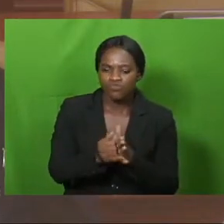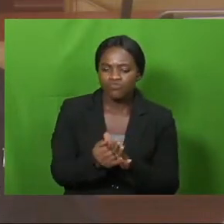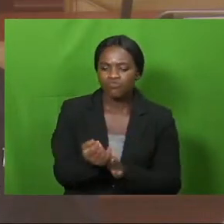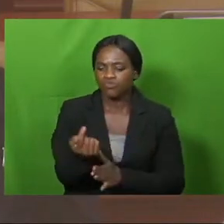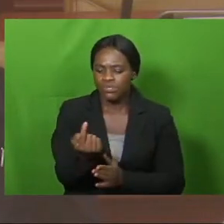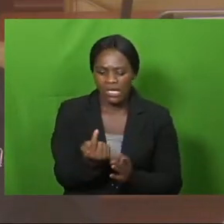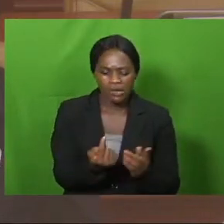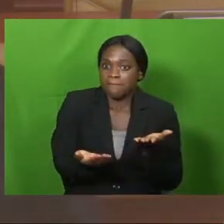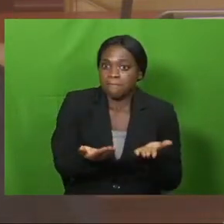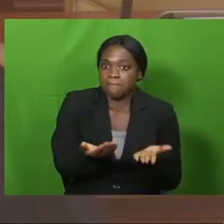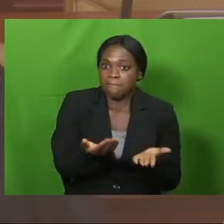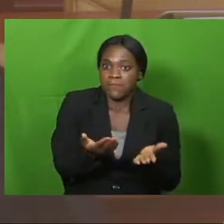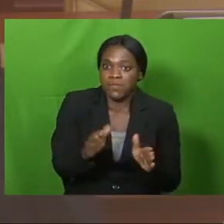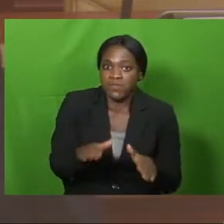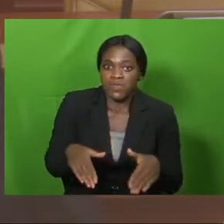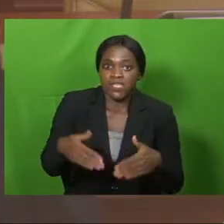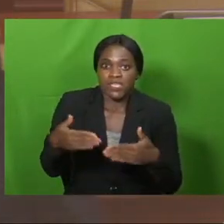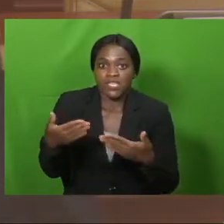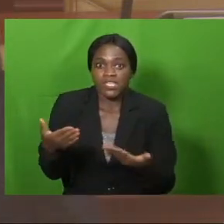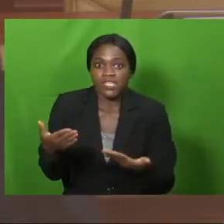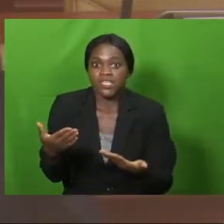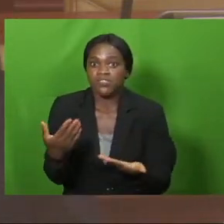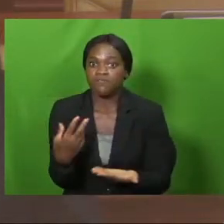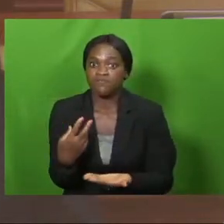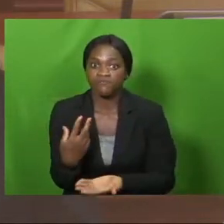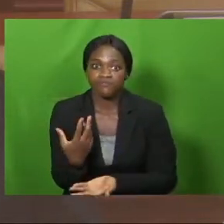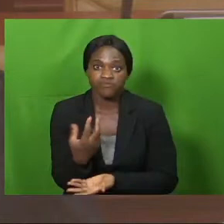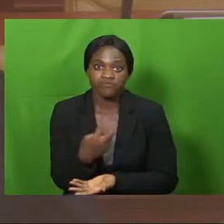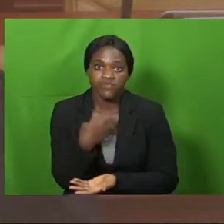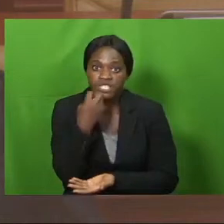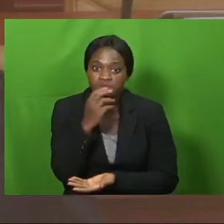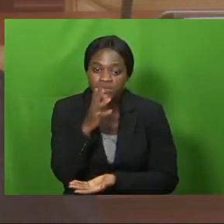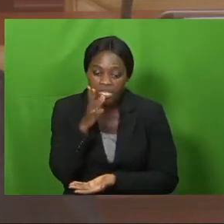passed to the Speaker that was not accurate.